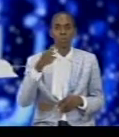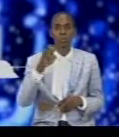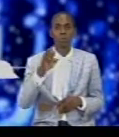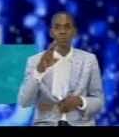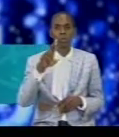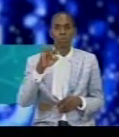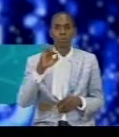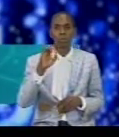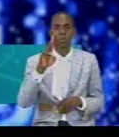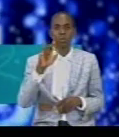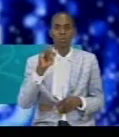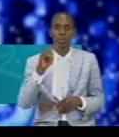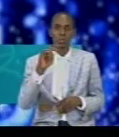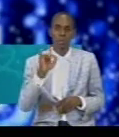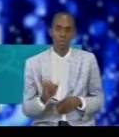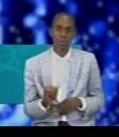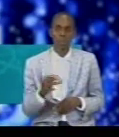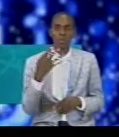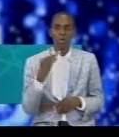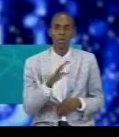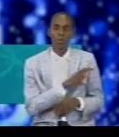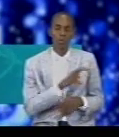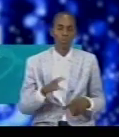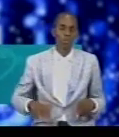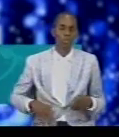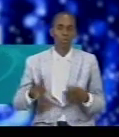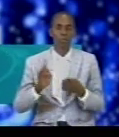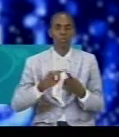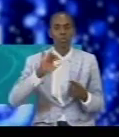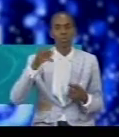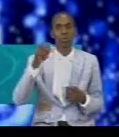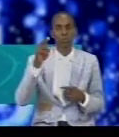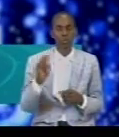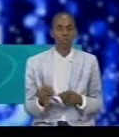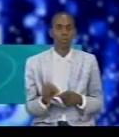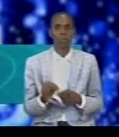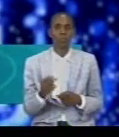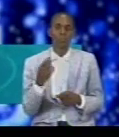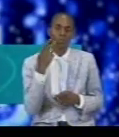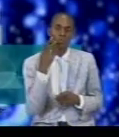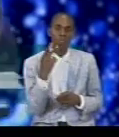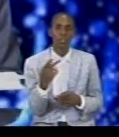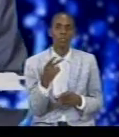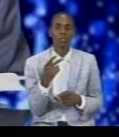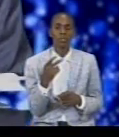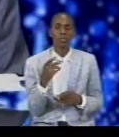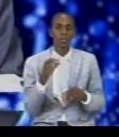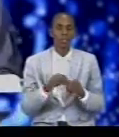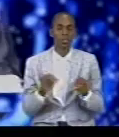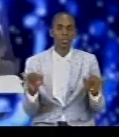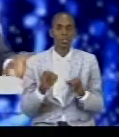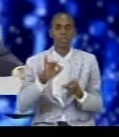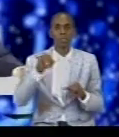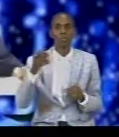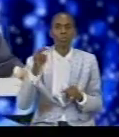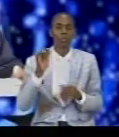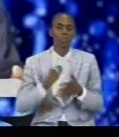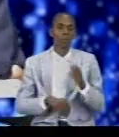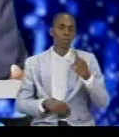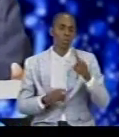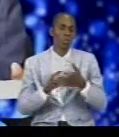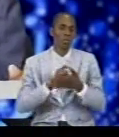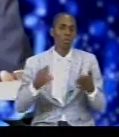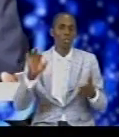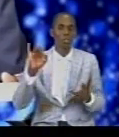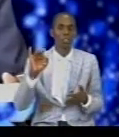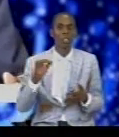Christ to John. In John chapter 1 again, John chapter 1, I'm going to read from verse 19 there. And this